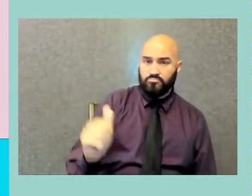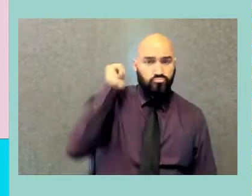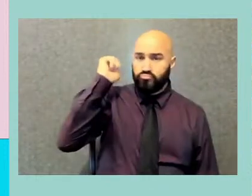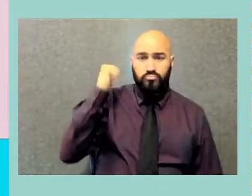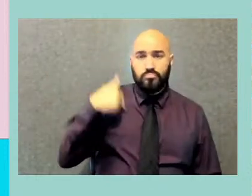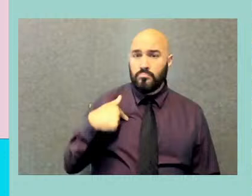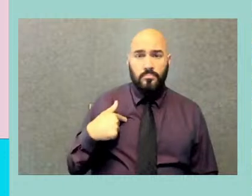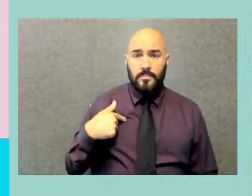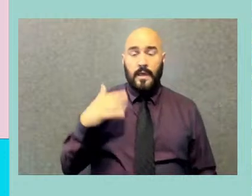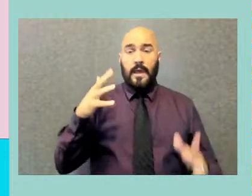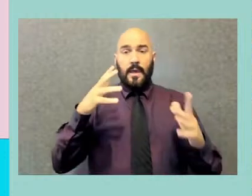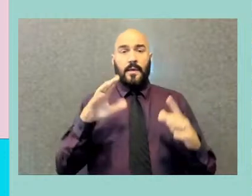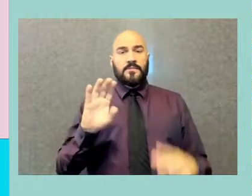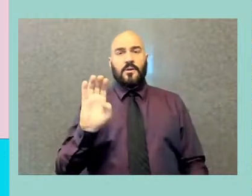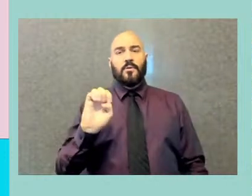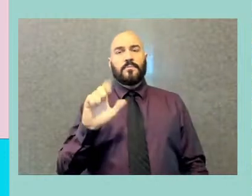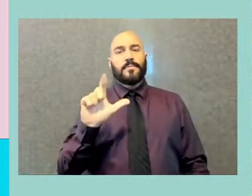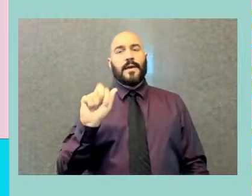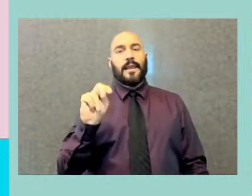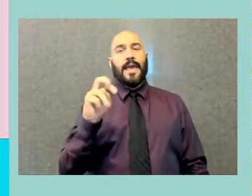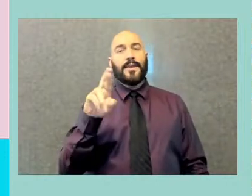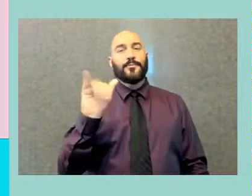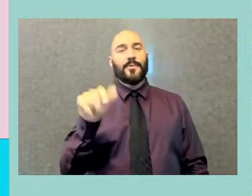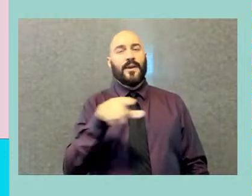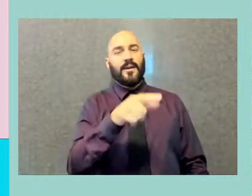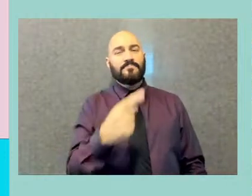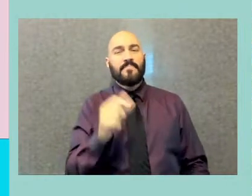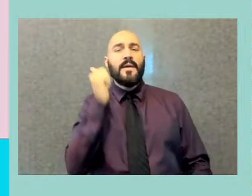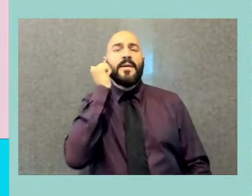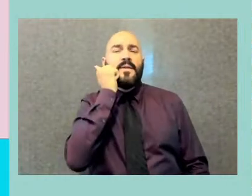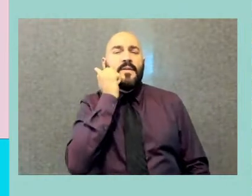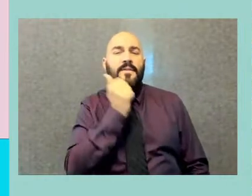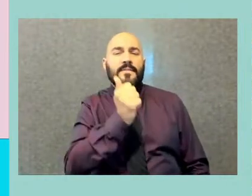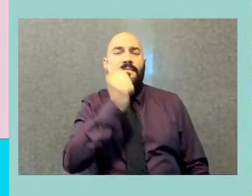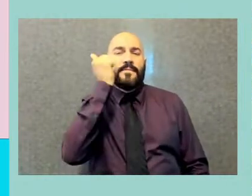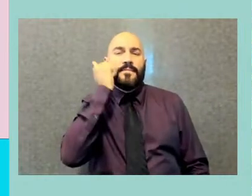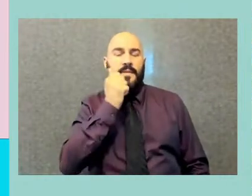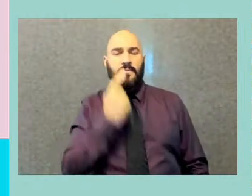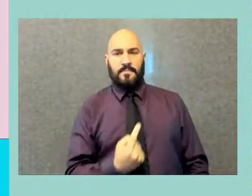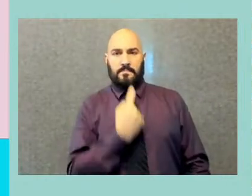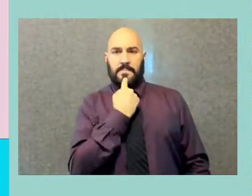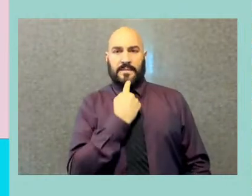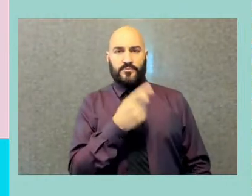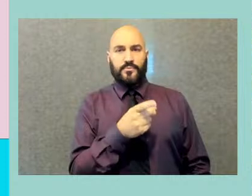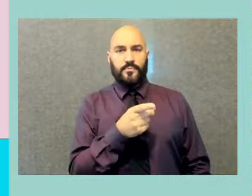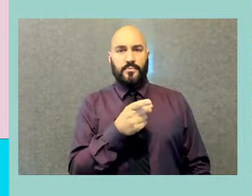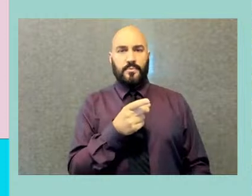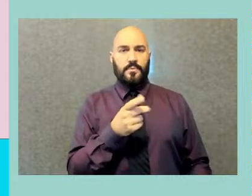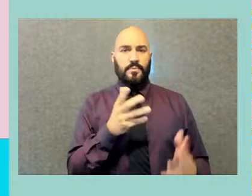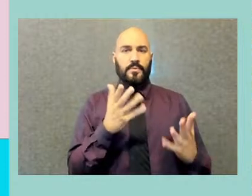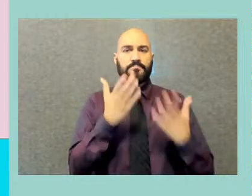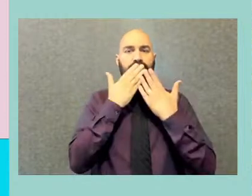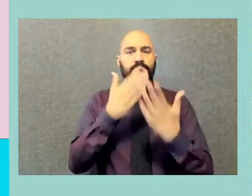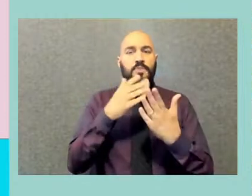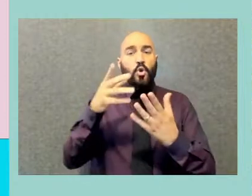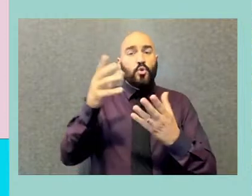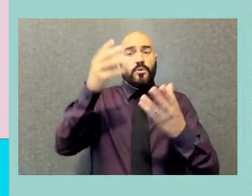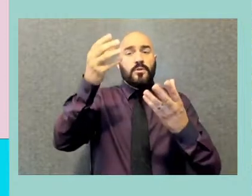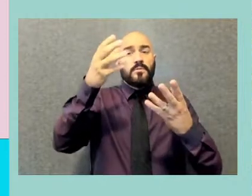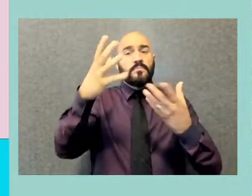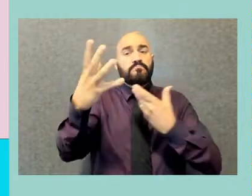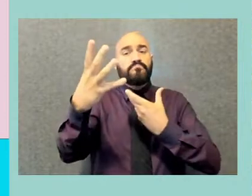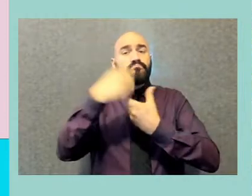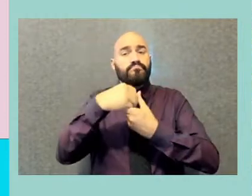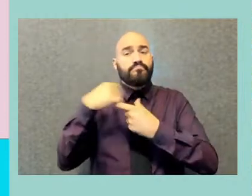Alandria, we miss you every day. Thank you for what you gave to our faith and what you continue to give to our